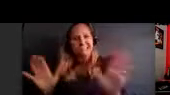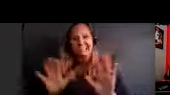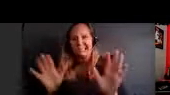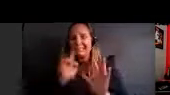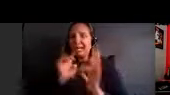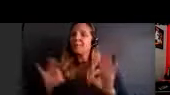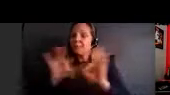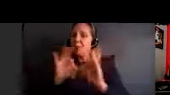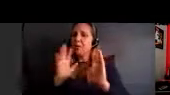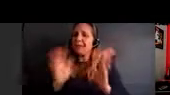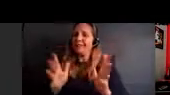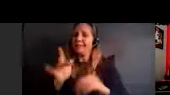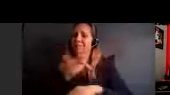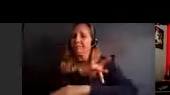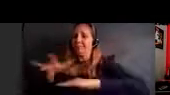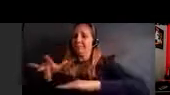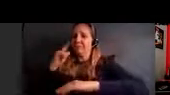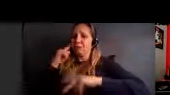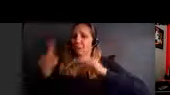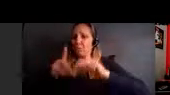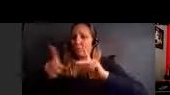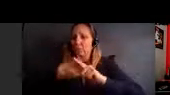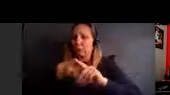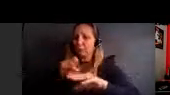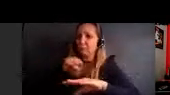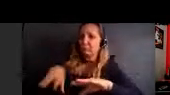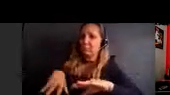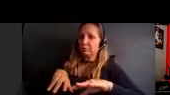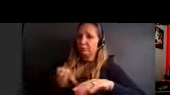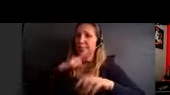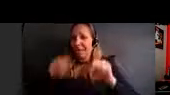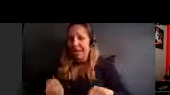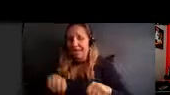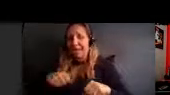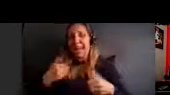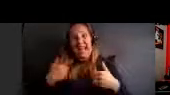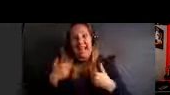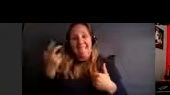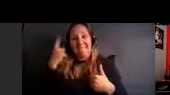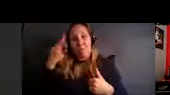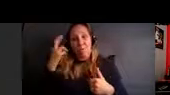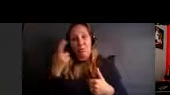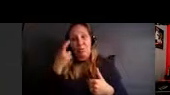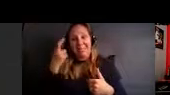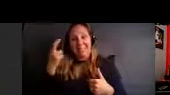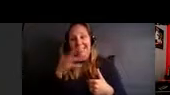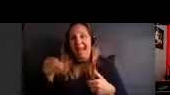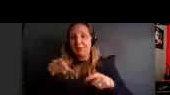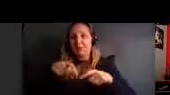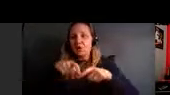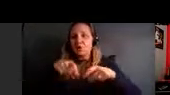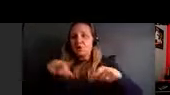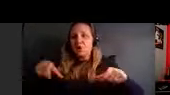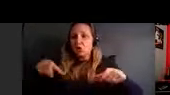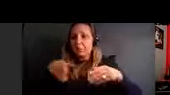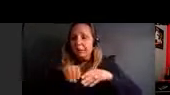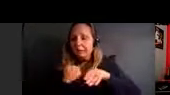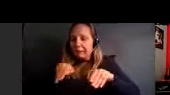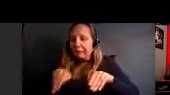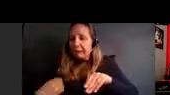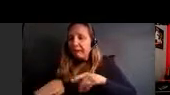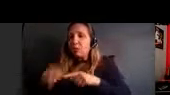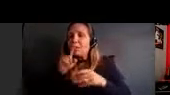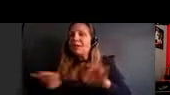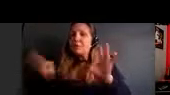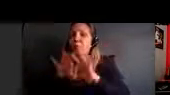either, right? So just keep that in mind, that they're there for a reason, and those curb cuts are also there for a reason for people who are using